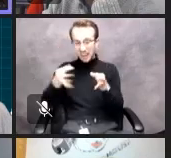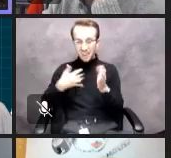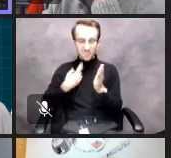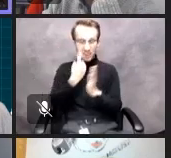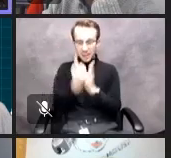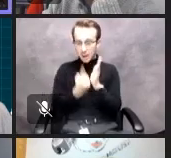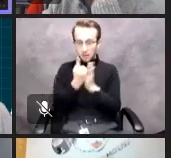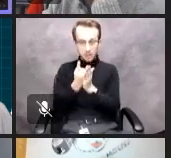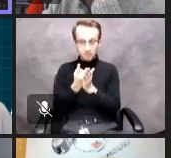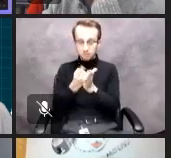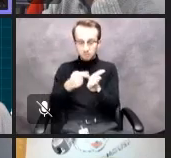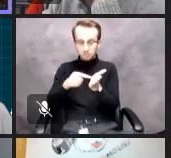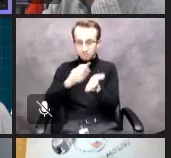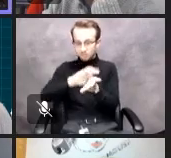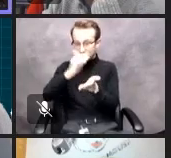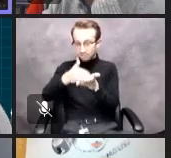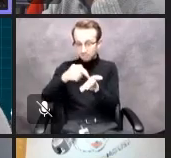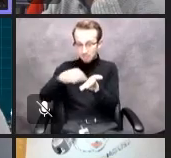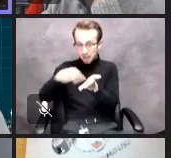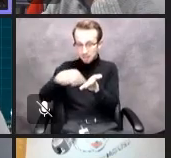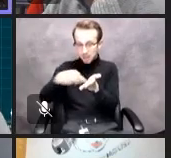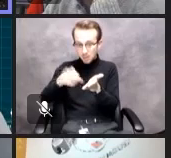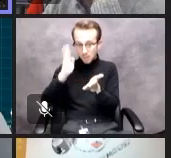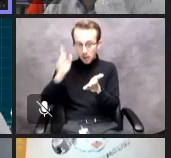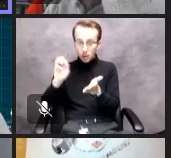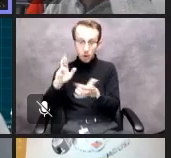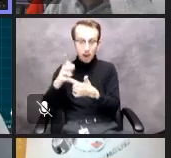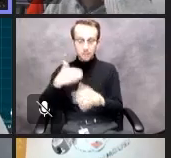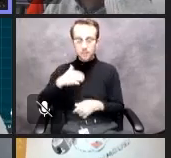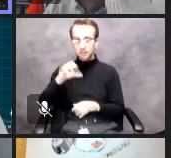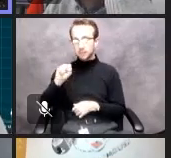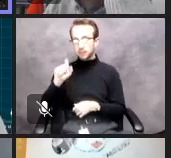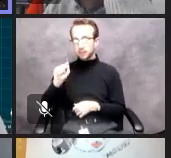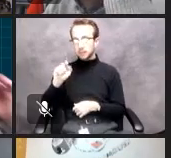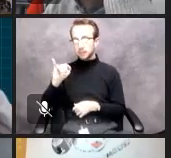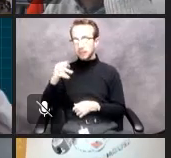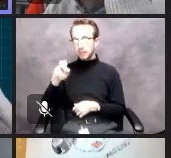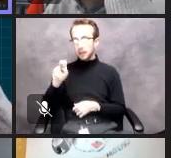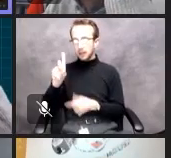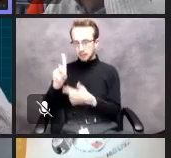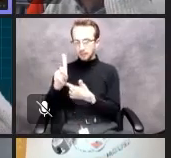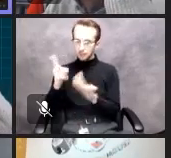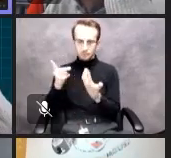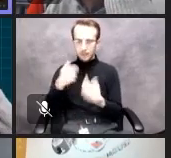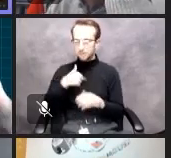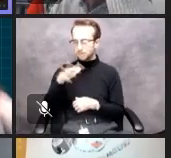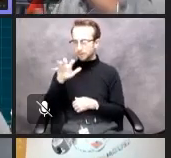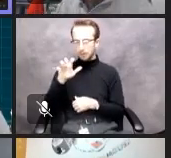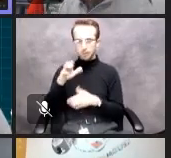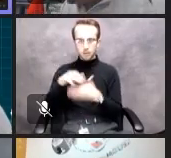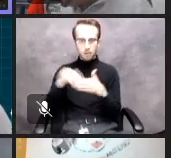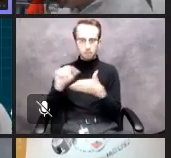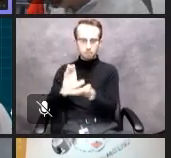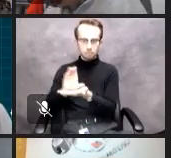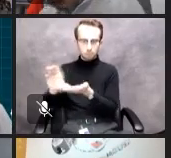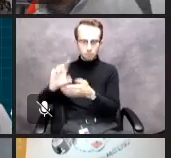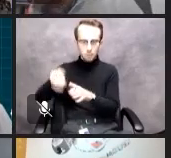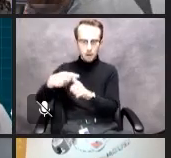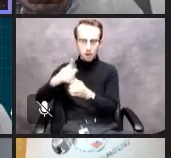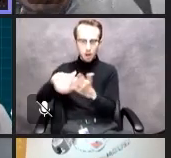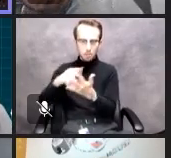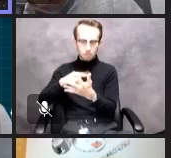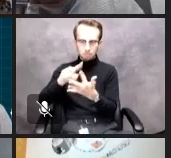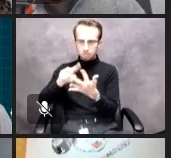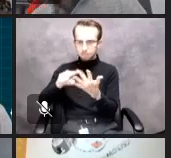compensation for participating in training, or provide a stipend. Here's $500 that you get when you complete all of these